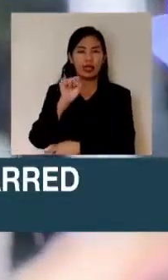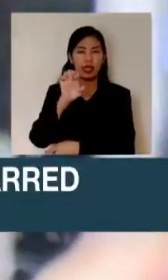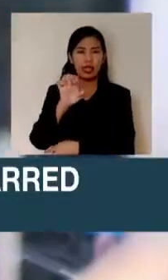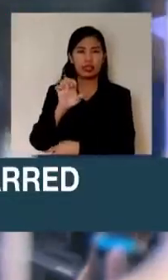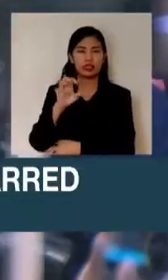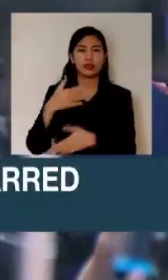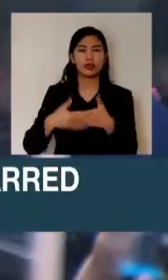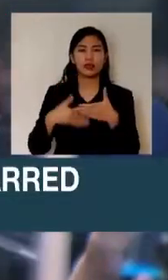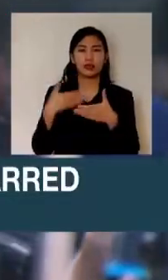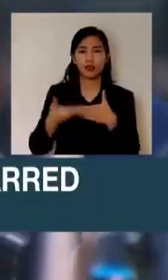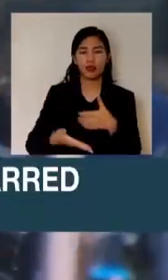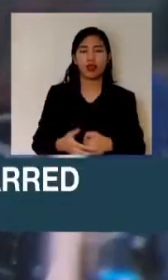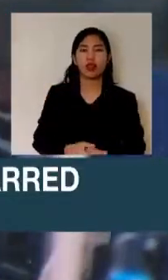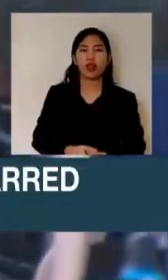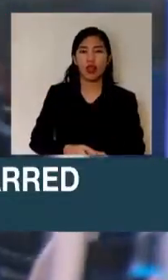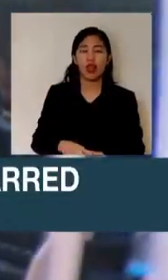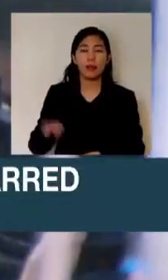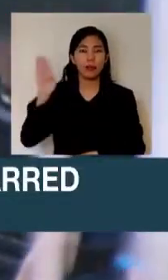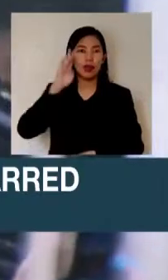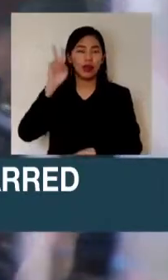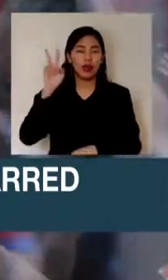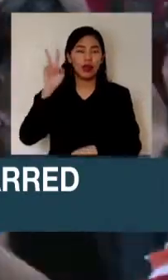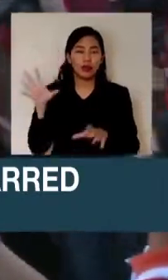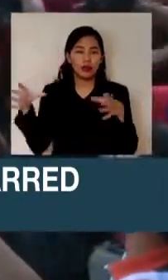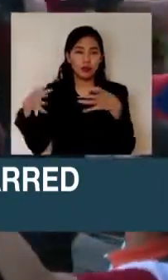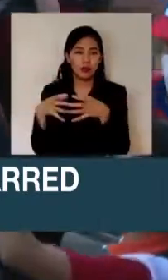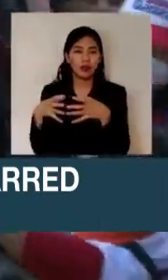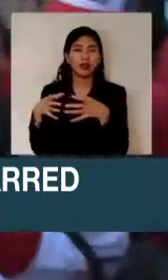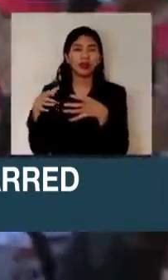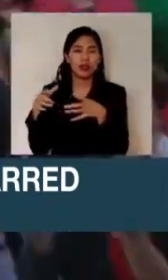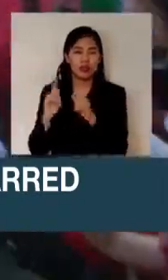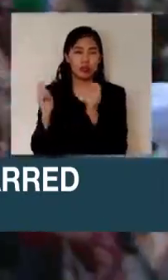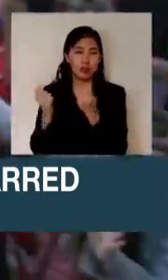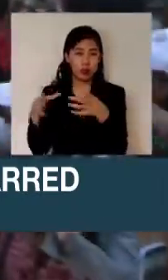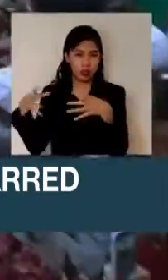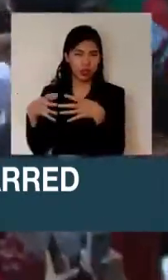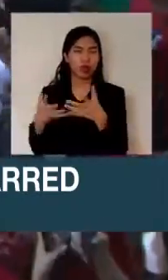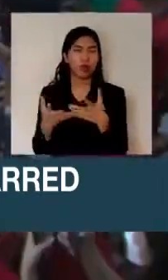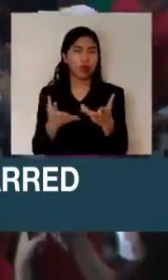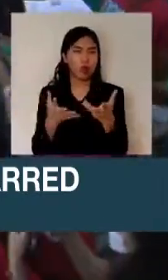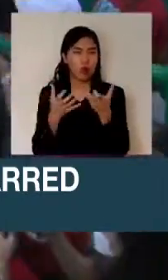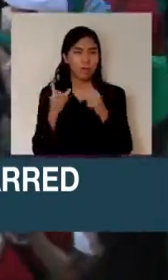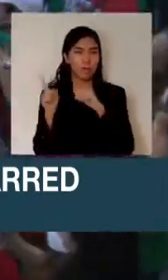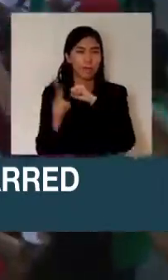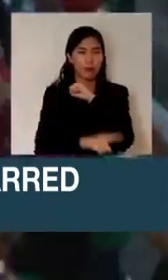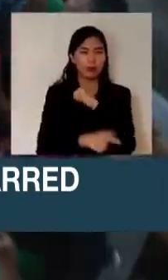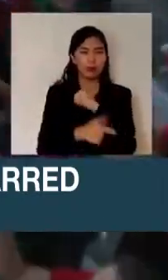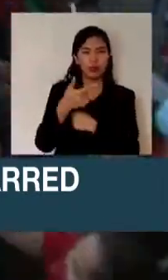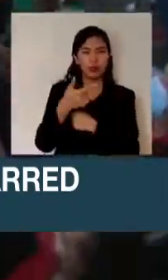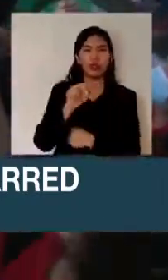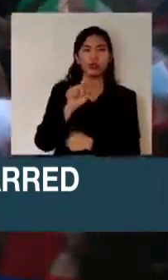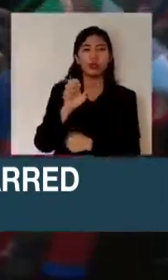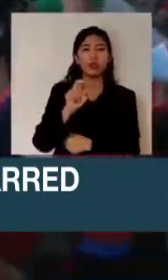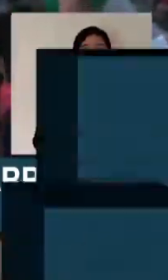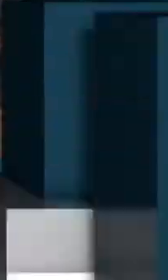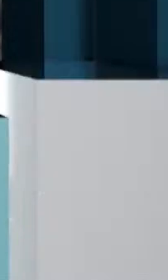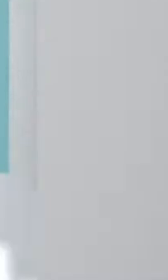Meanwhile, Marcos's political party wants Comelec Commissioner Rowena Guanzon punished for leaking details on the